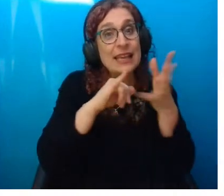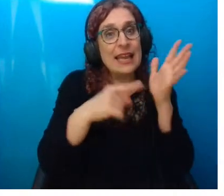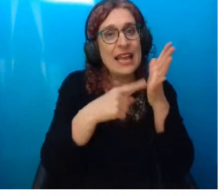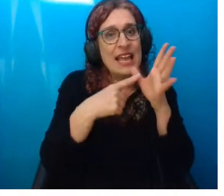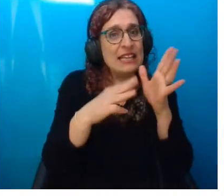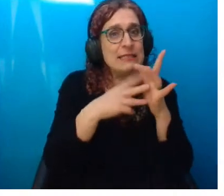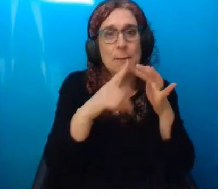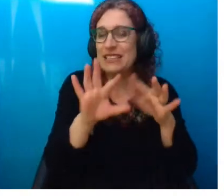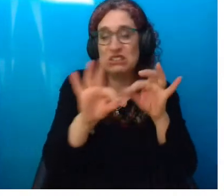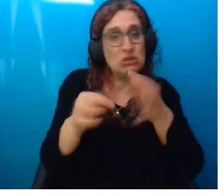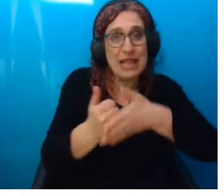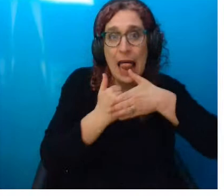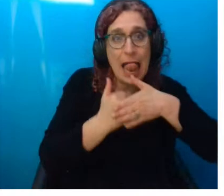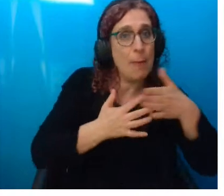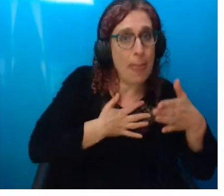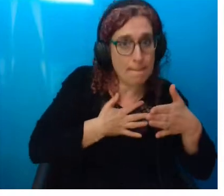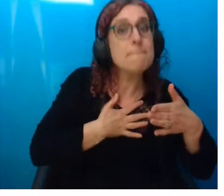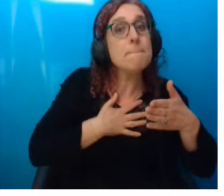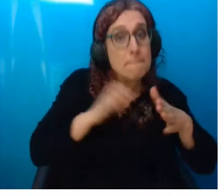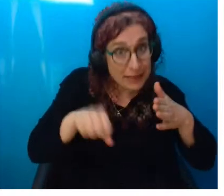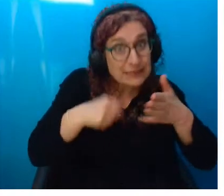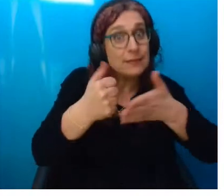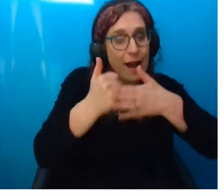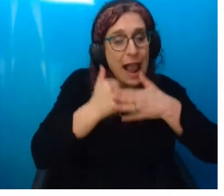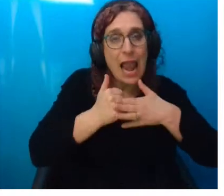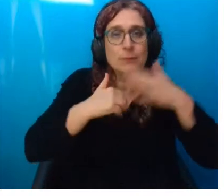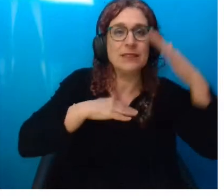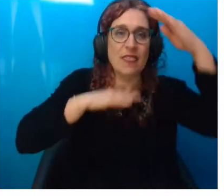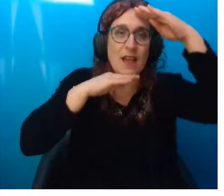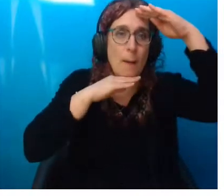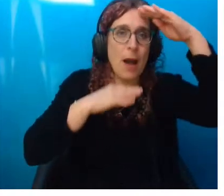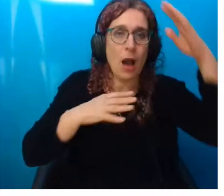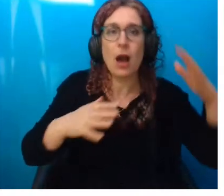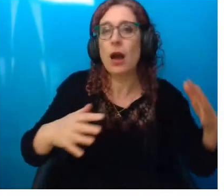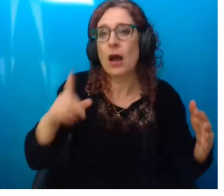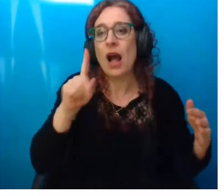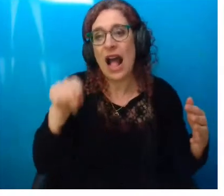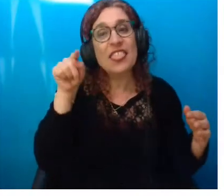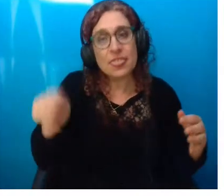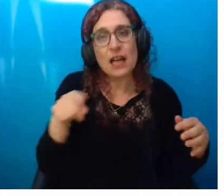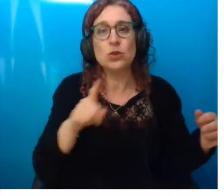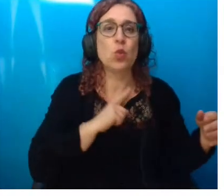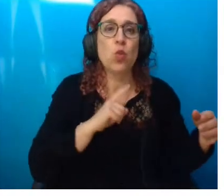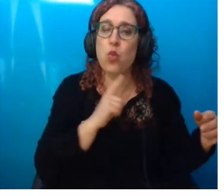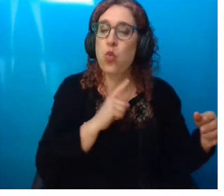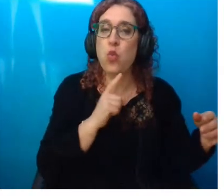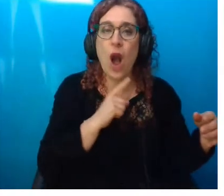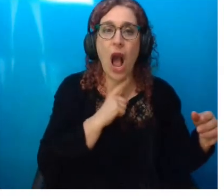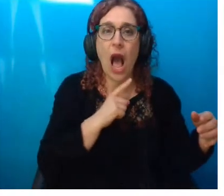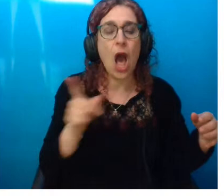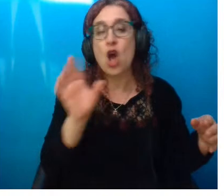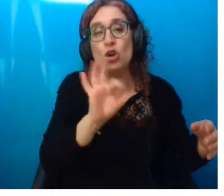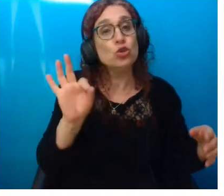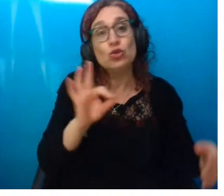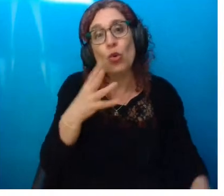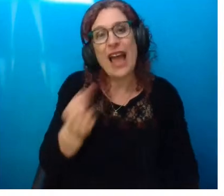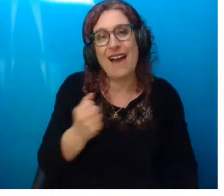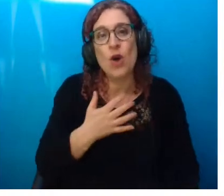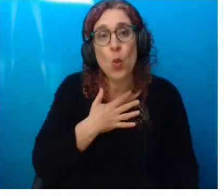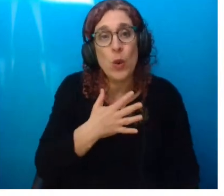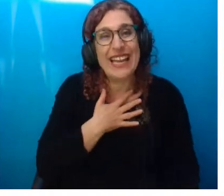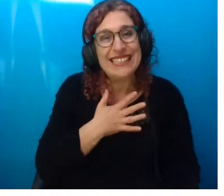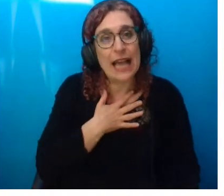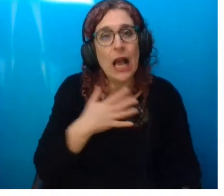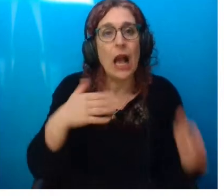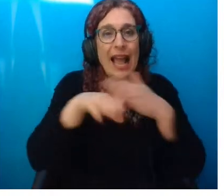And there is no smooth muscle in the upper airways, which is why you don't get any wheezing, as it were, in the upper